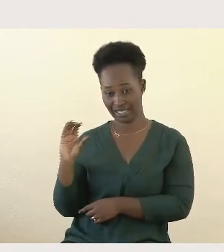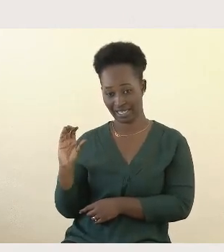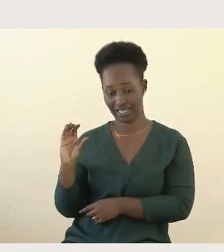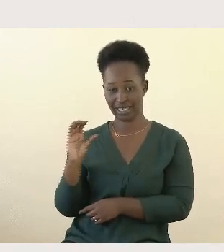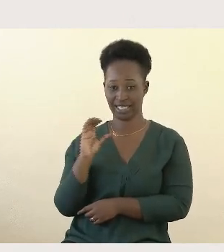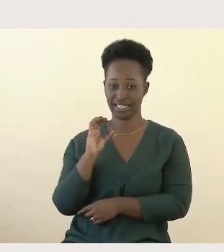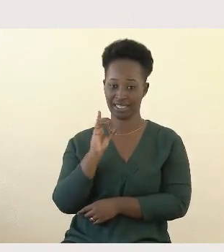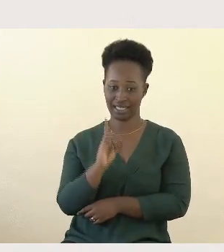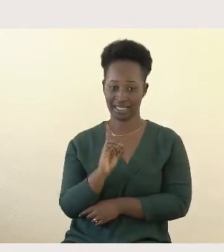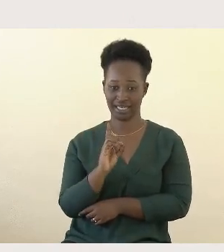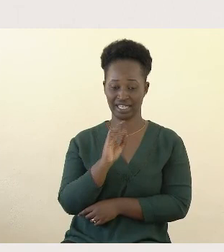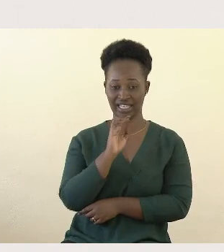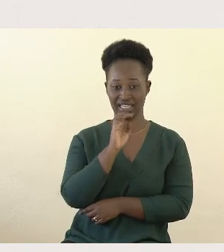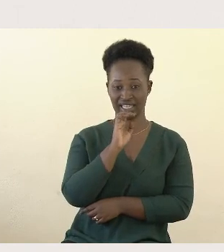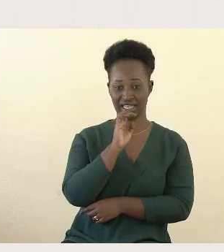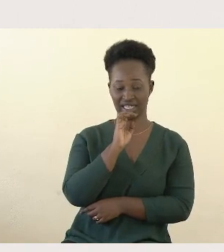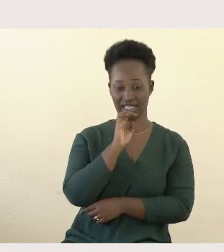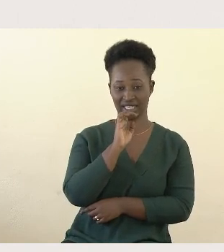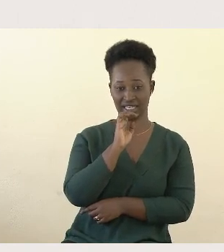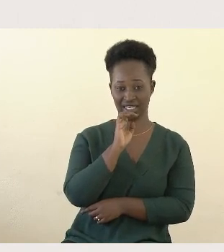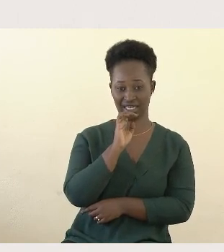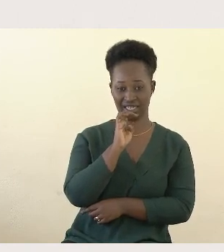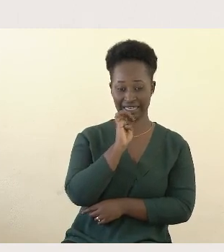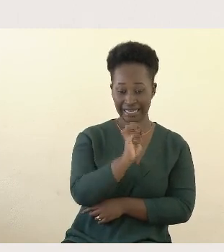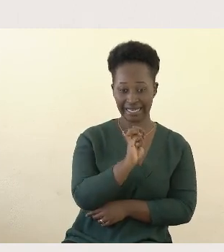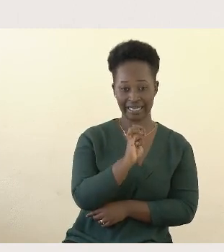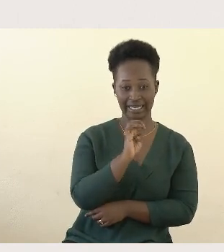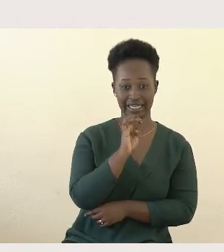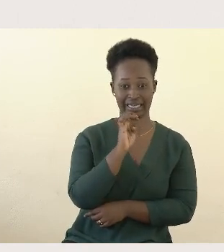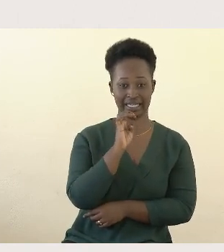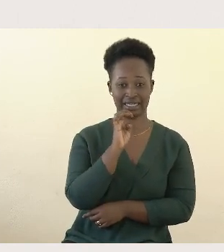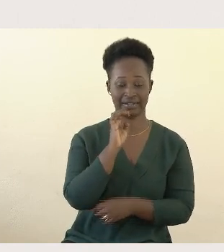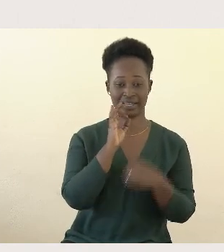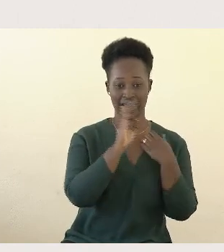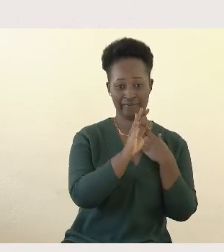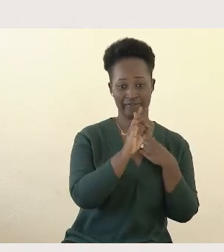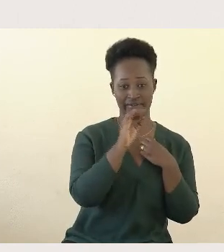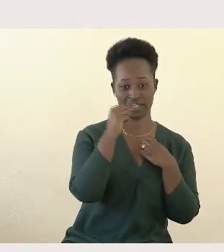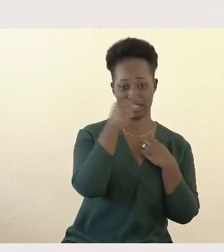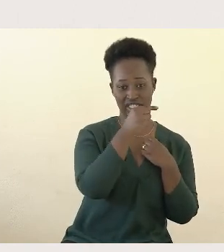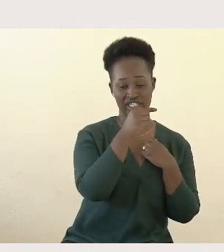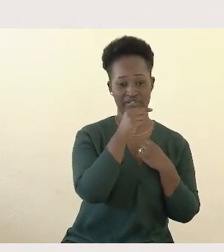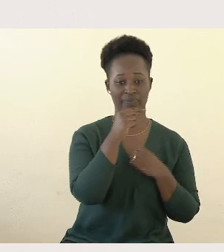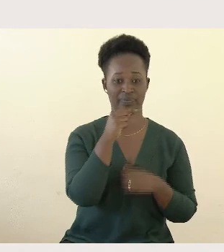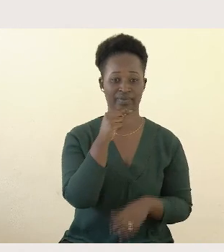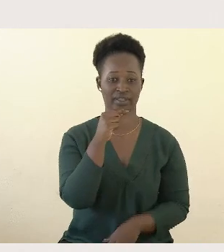is C, that is D, that is D, that is E, F,